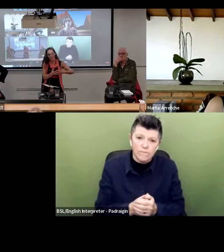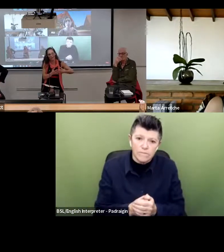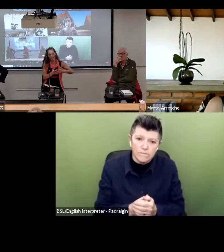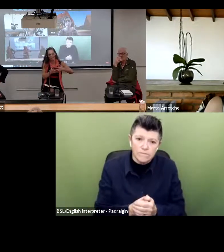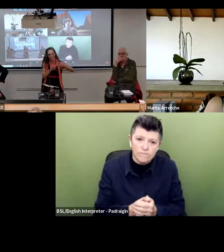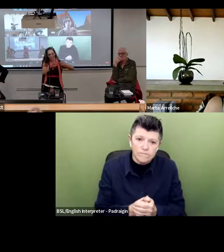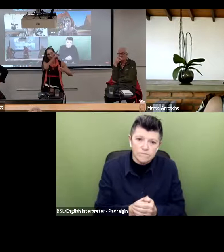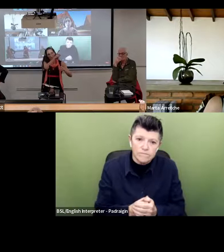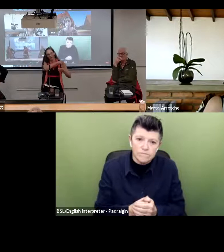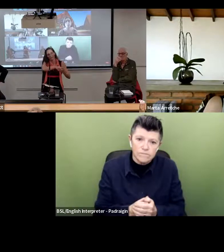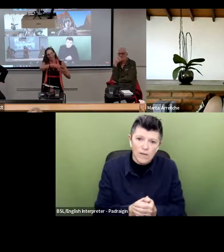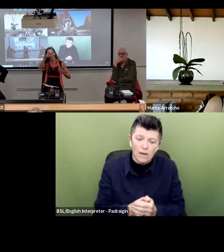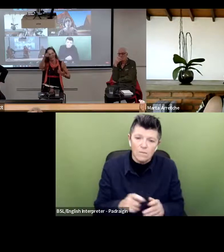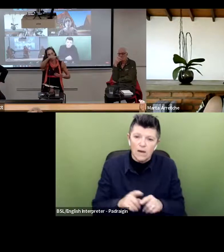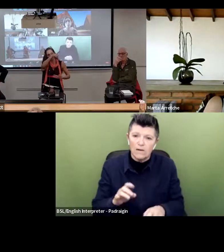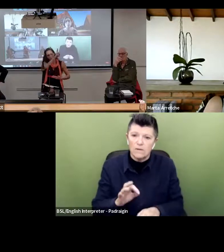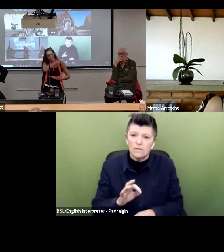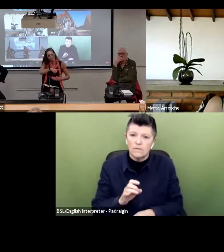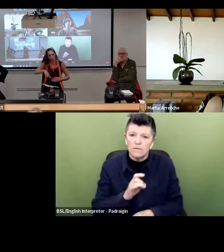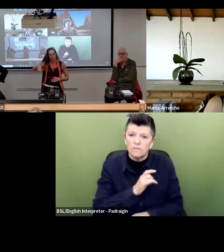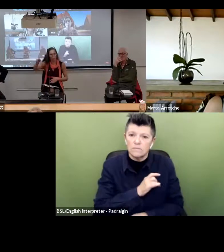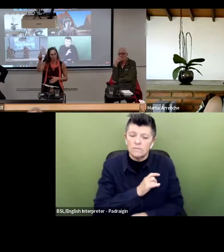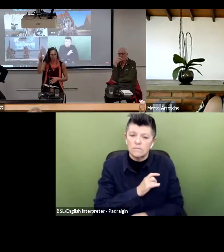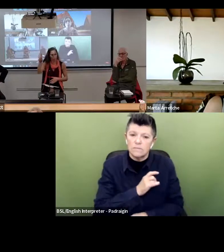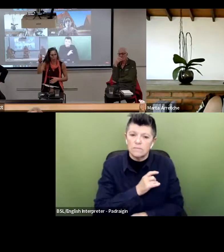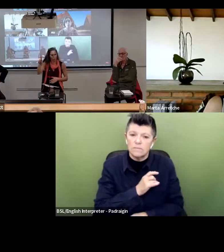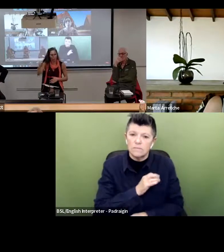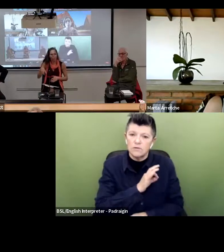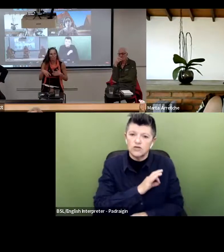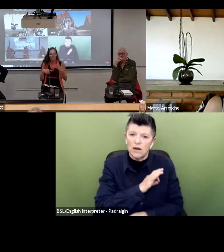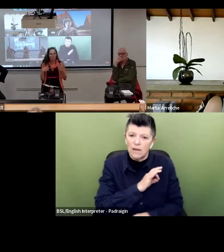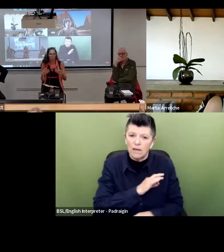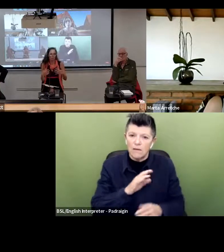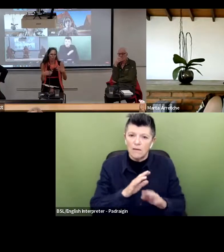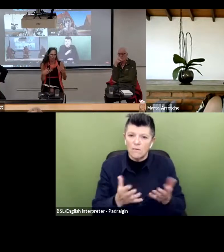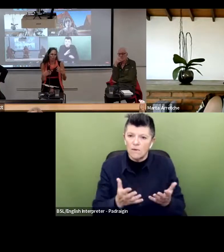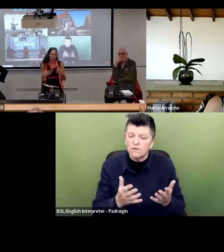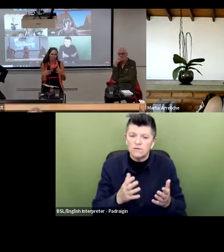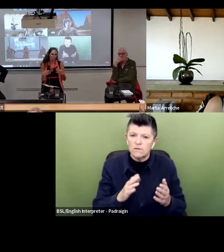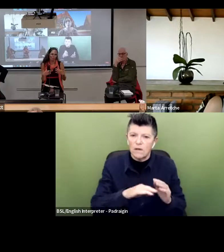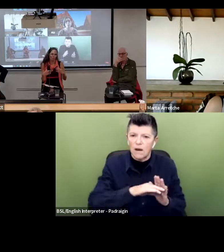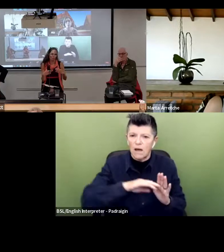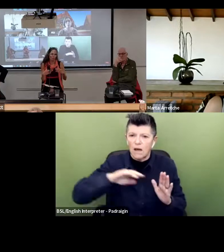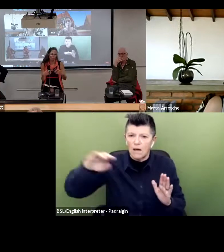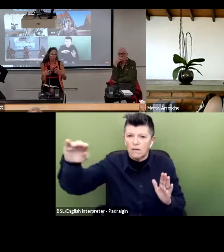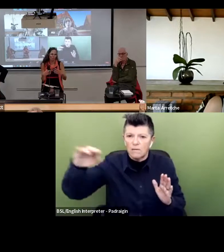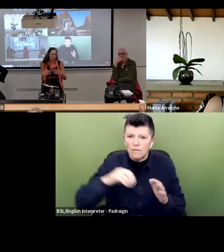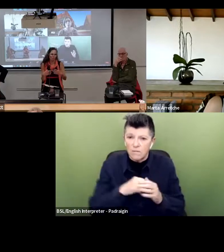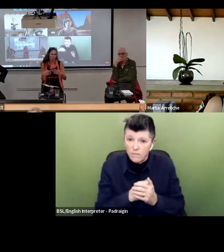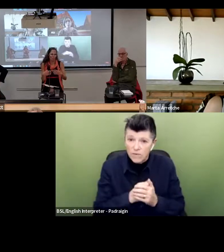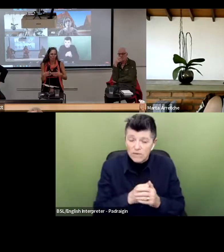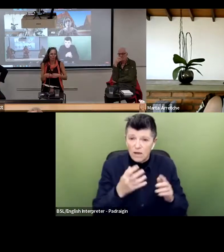with, like, it was not a linear line, but it was a kind of a U curve, right? It's the people with the lowest level of